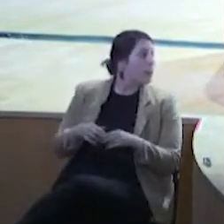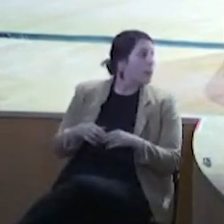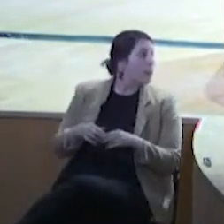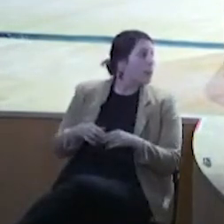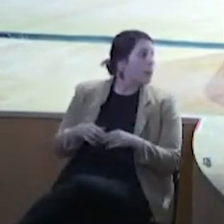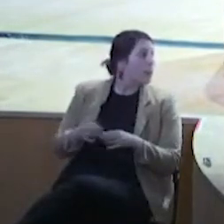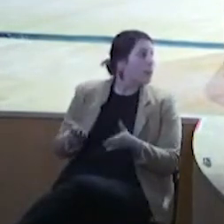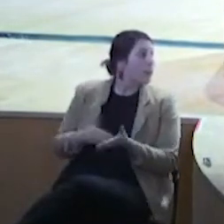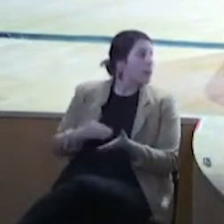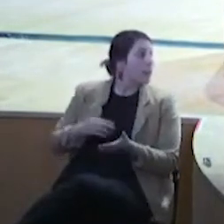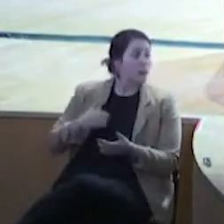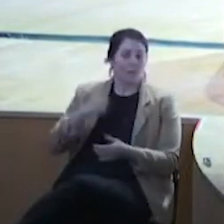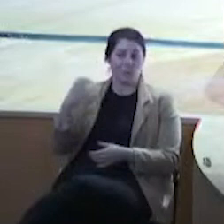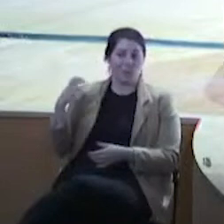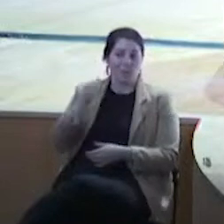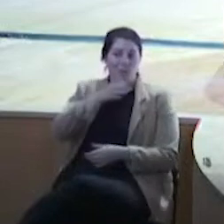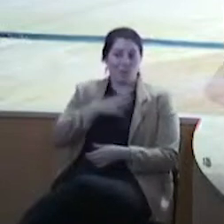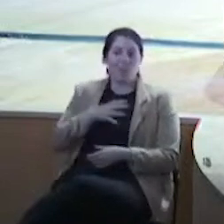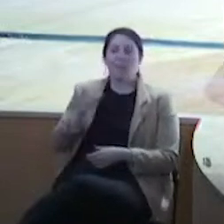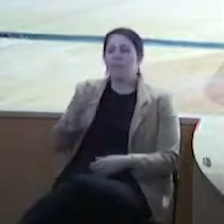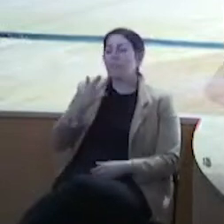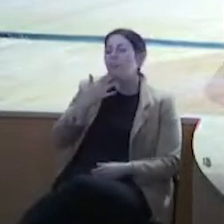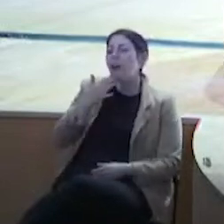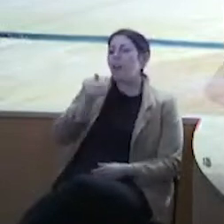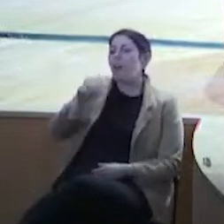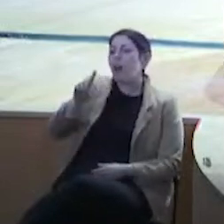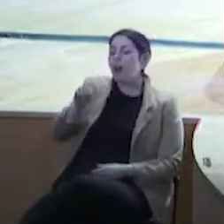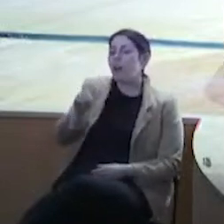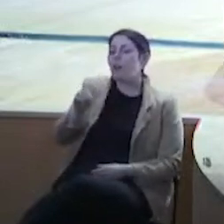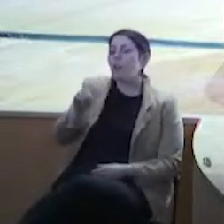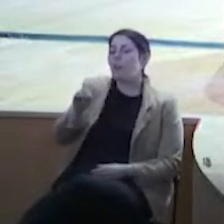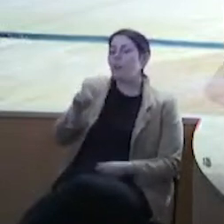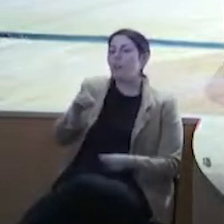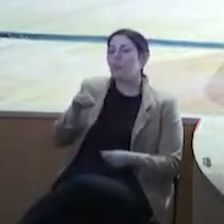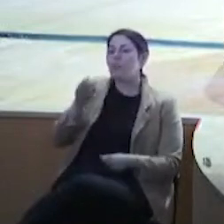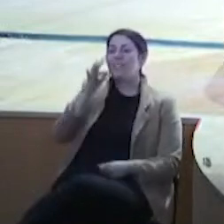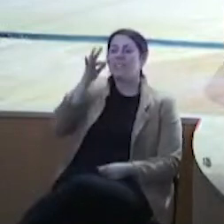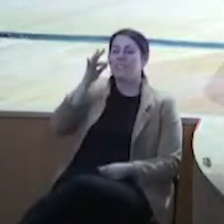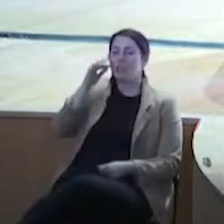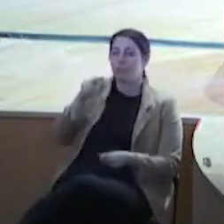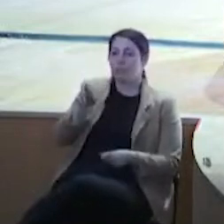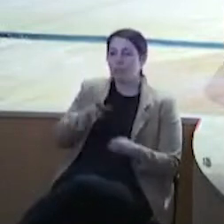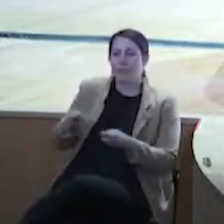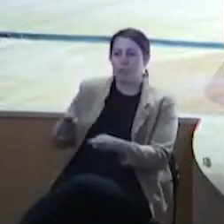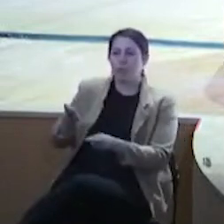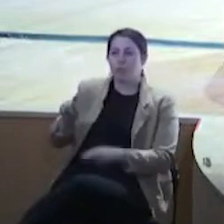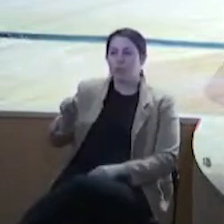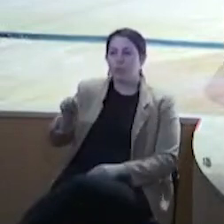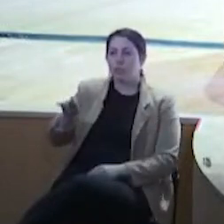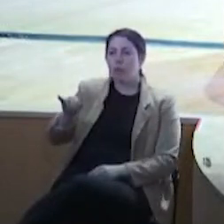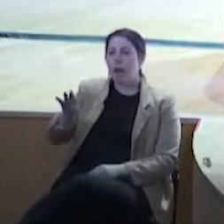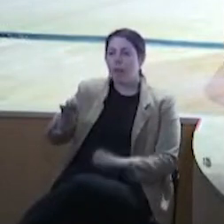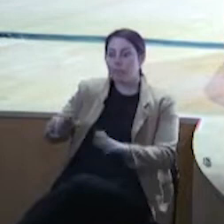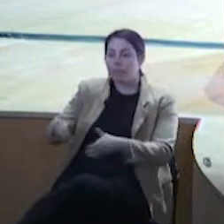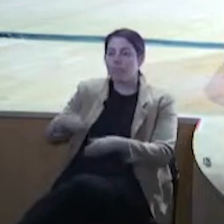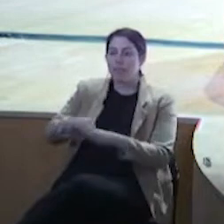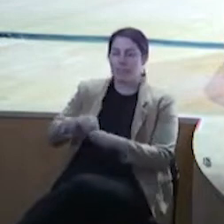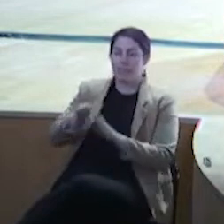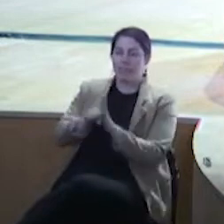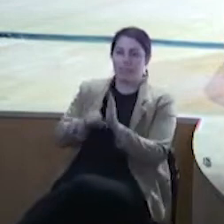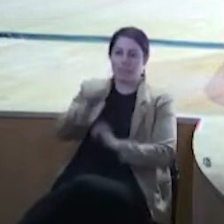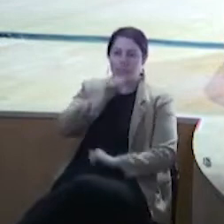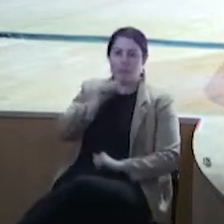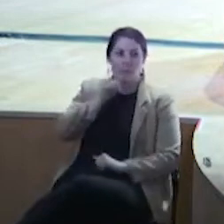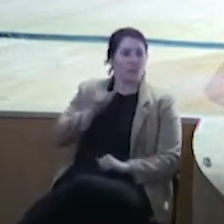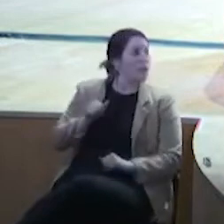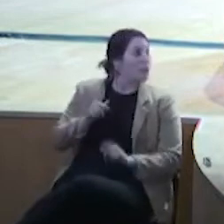of the Colorado River Indian Tribes, and that is located in the state of Arizona. Who's out there from